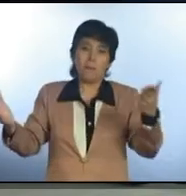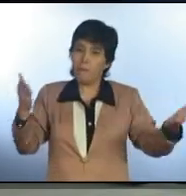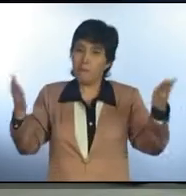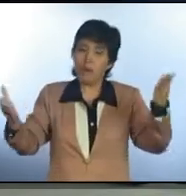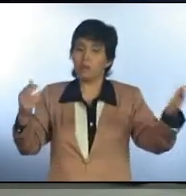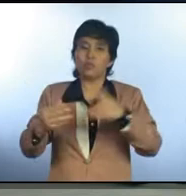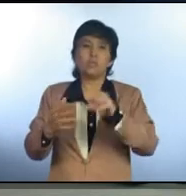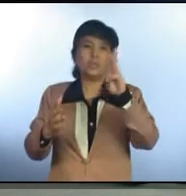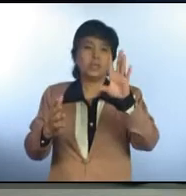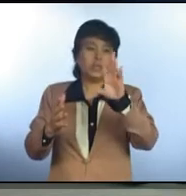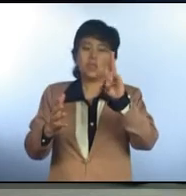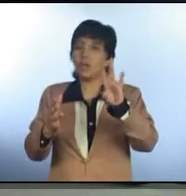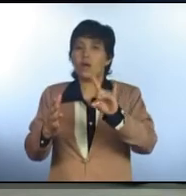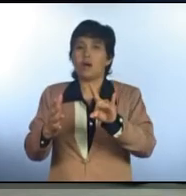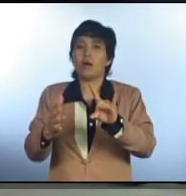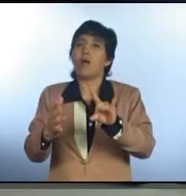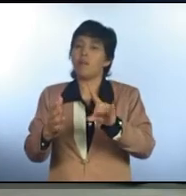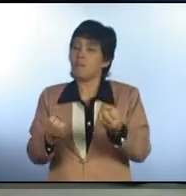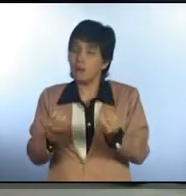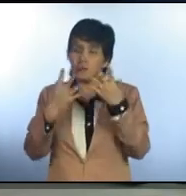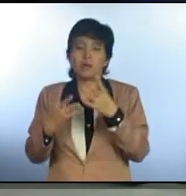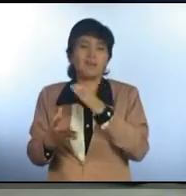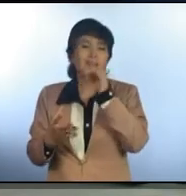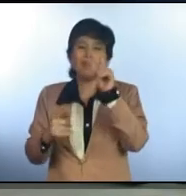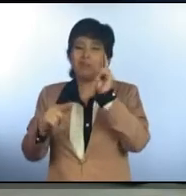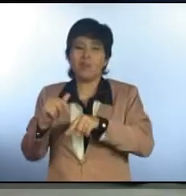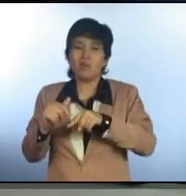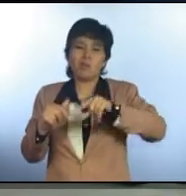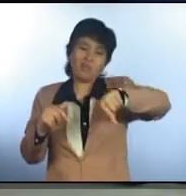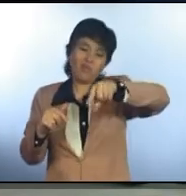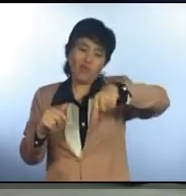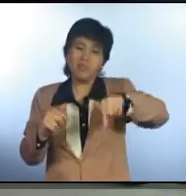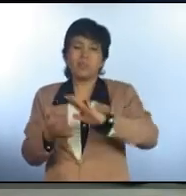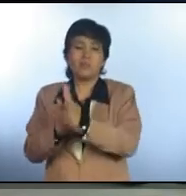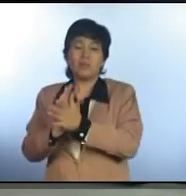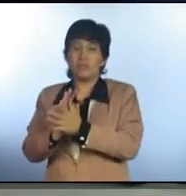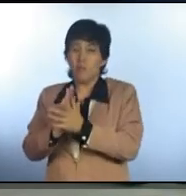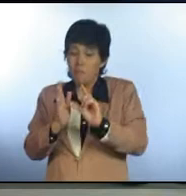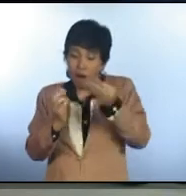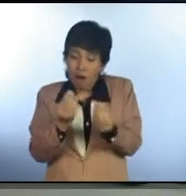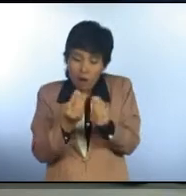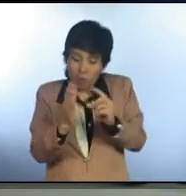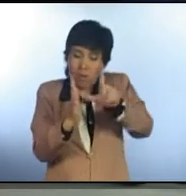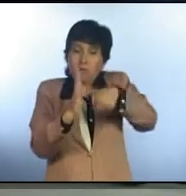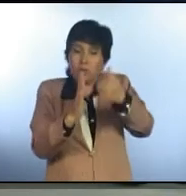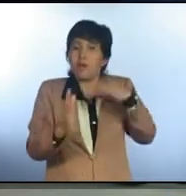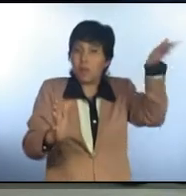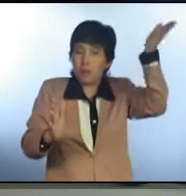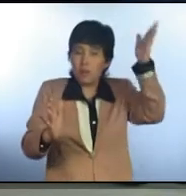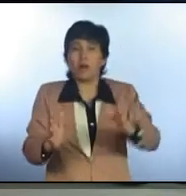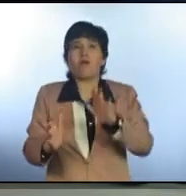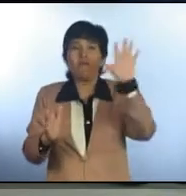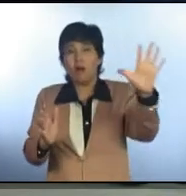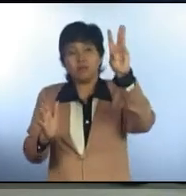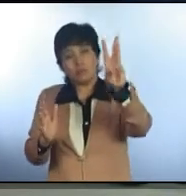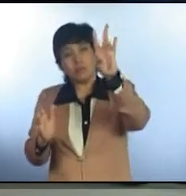Now, quantity doesn't mean quality. When you have 5-6 hours of lecture, that doesn't mean that you have